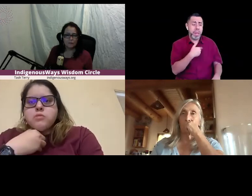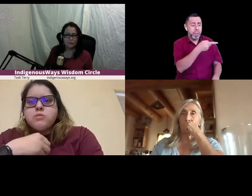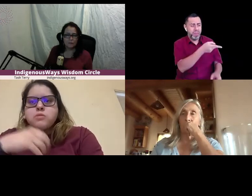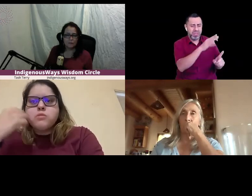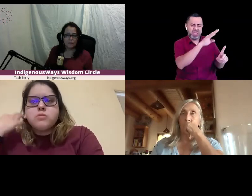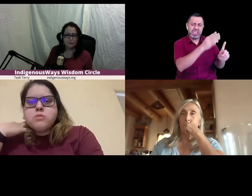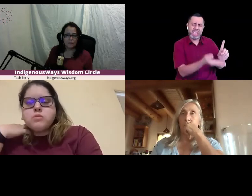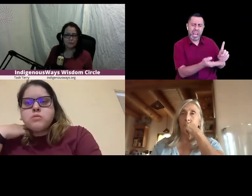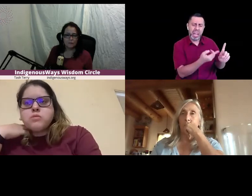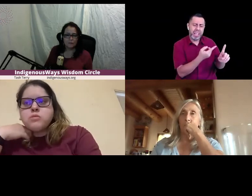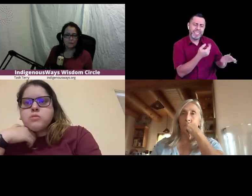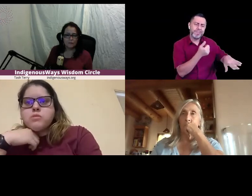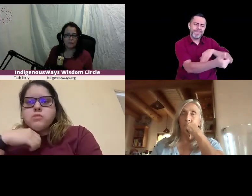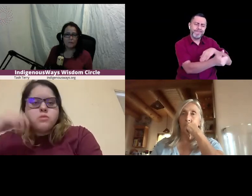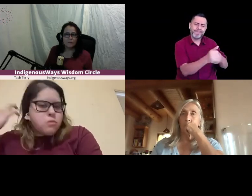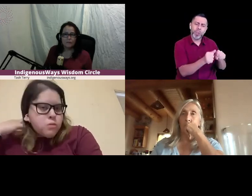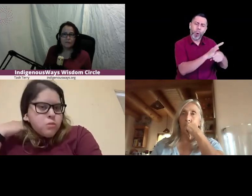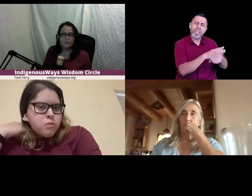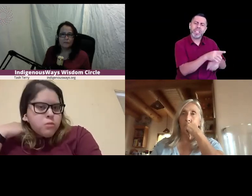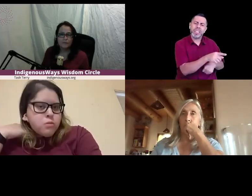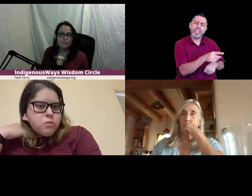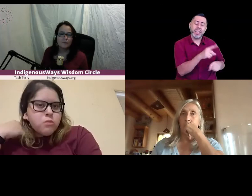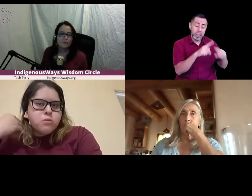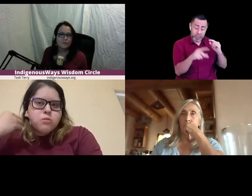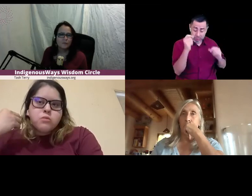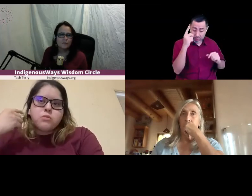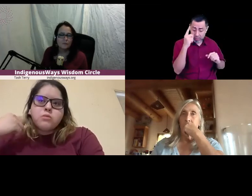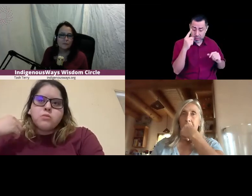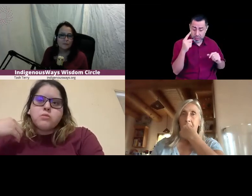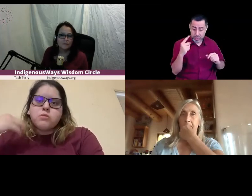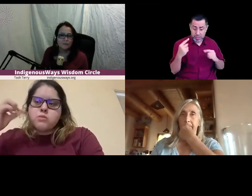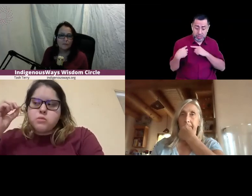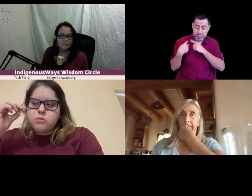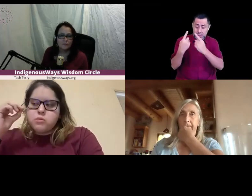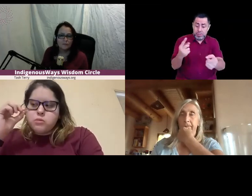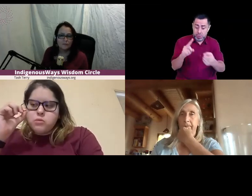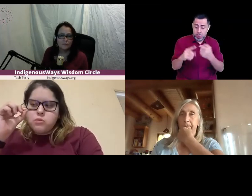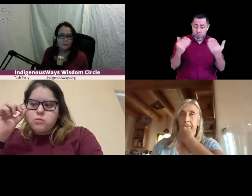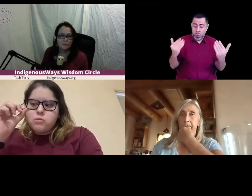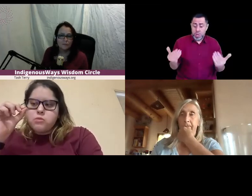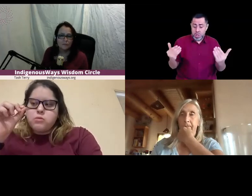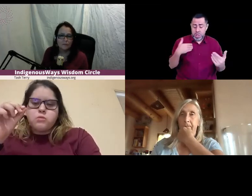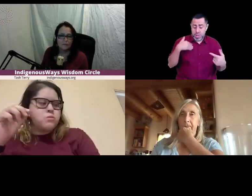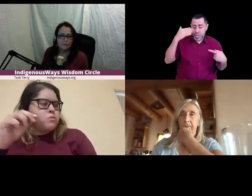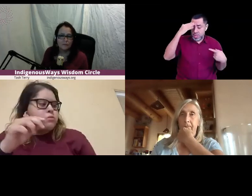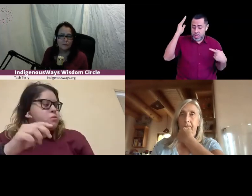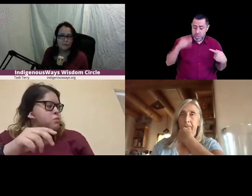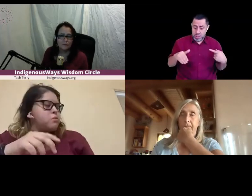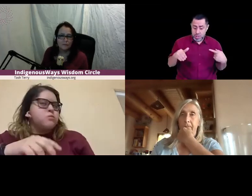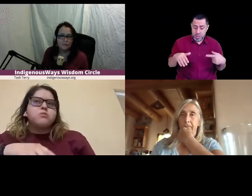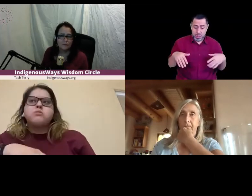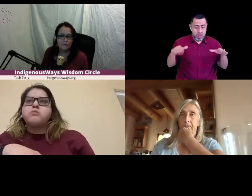So, but as far as today, I know that I have not gotten a